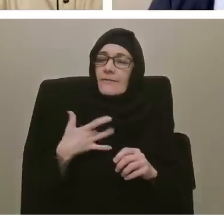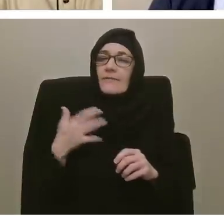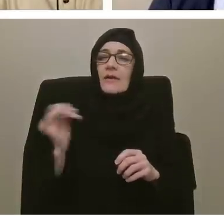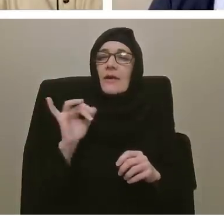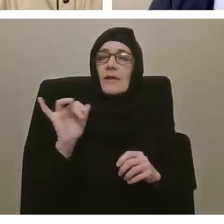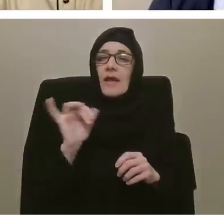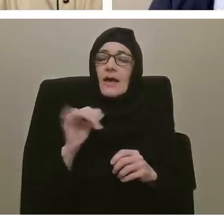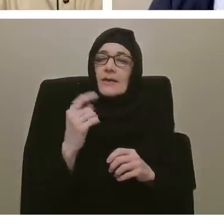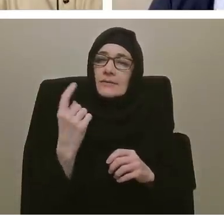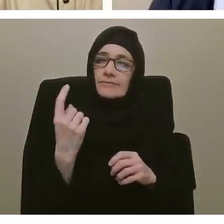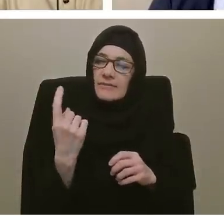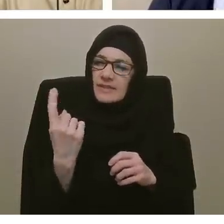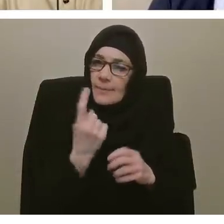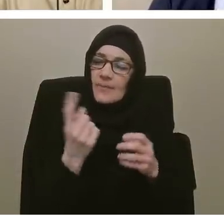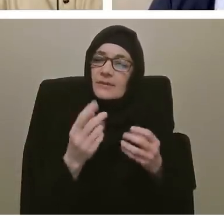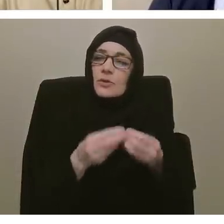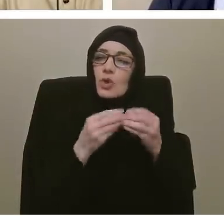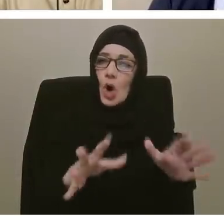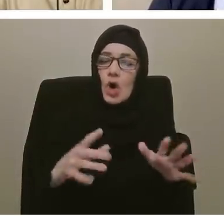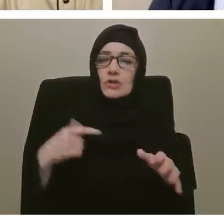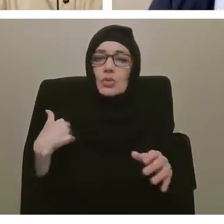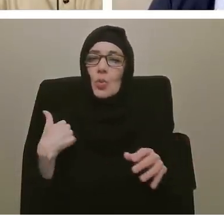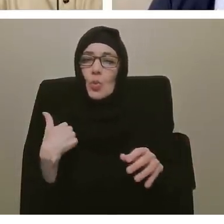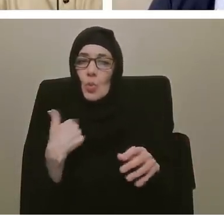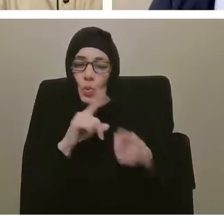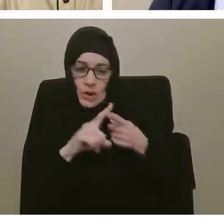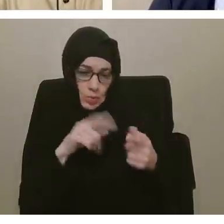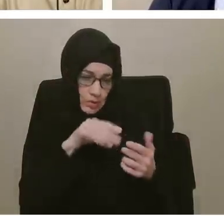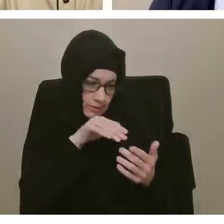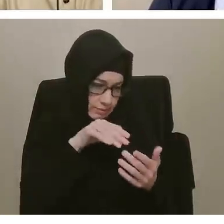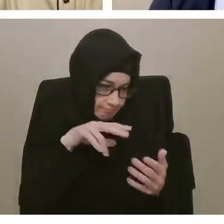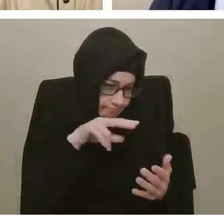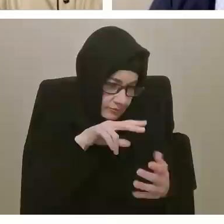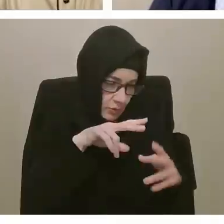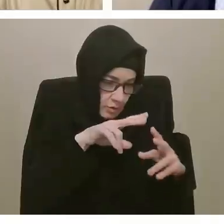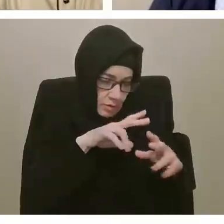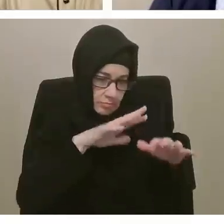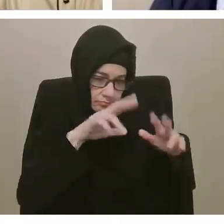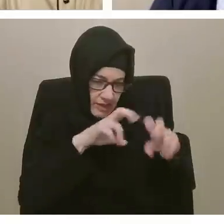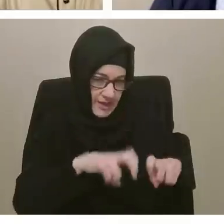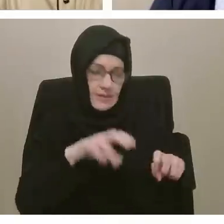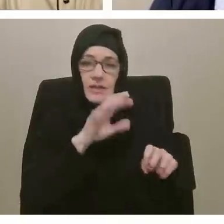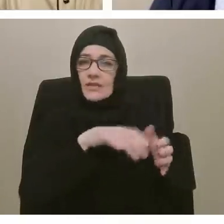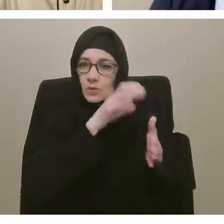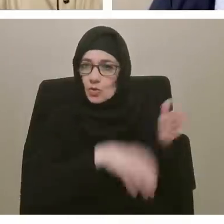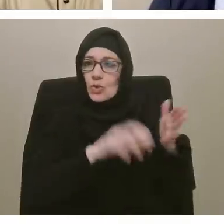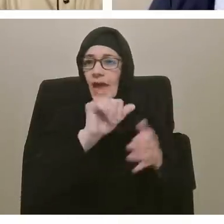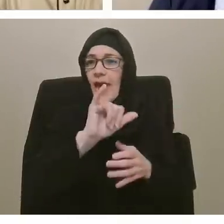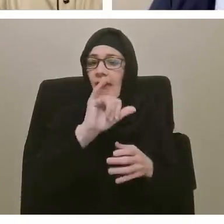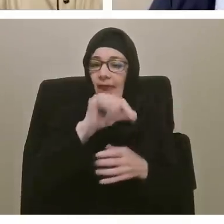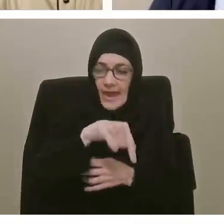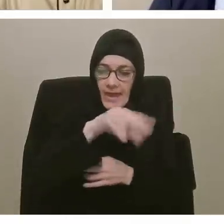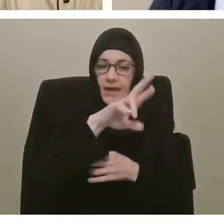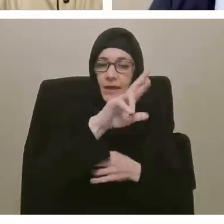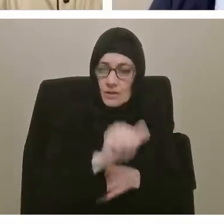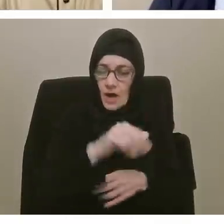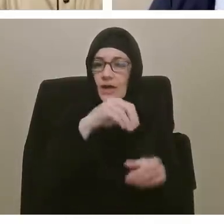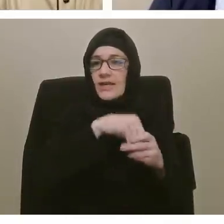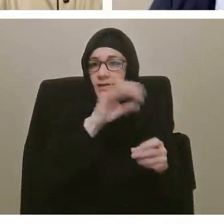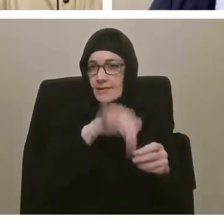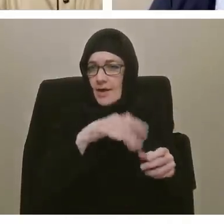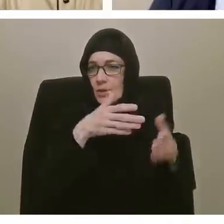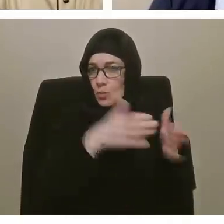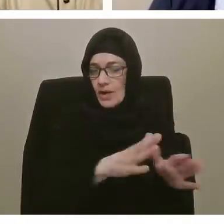treat Surah Iqra in that vein, because in it really is the sir, is the secret